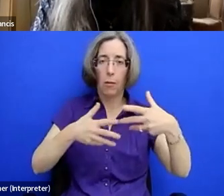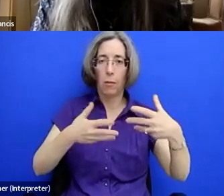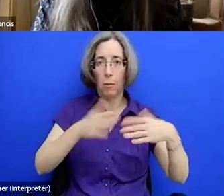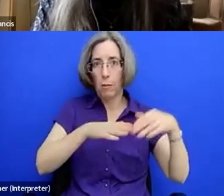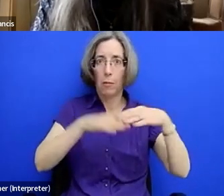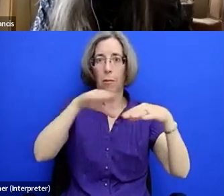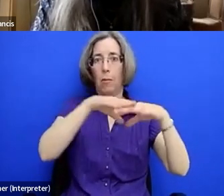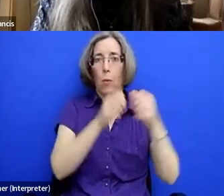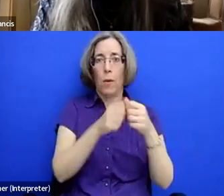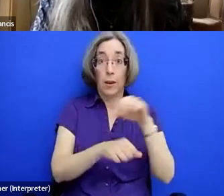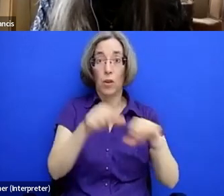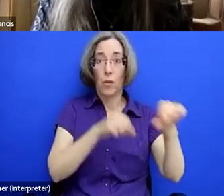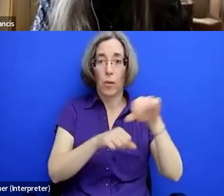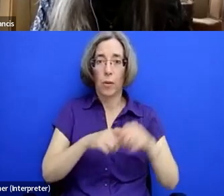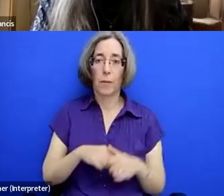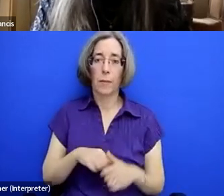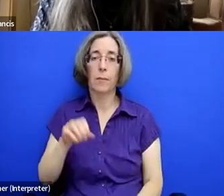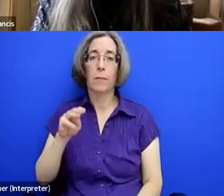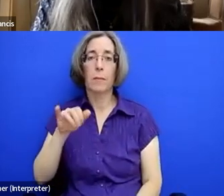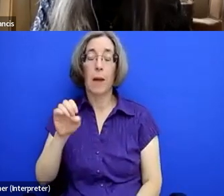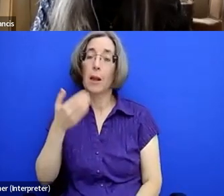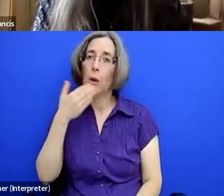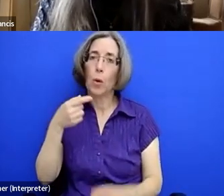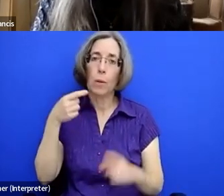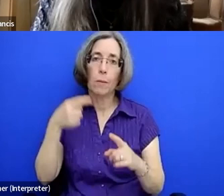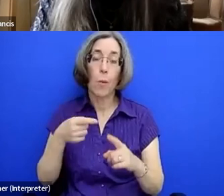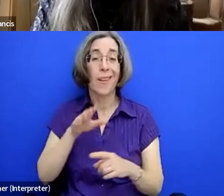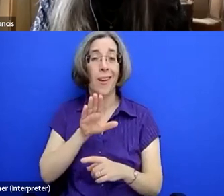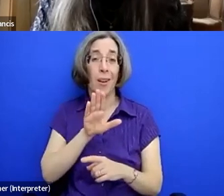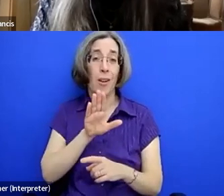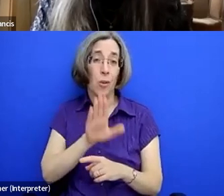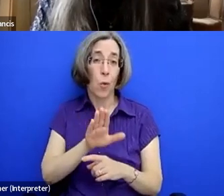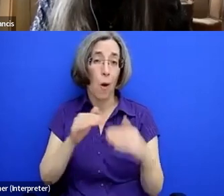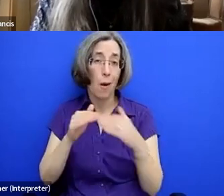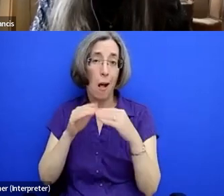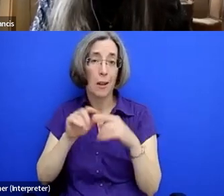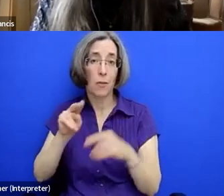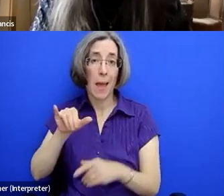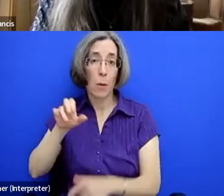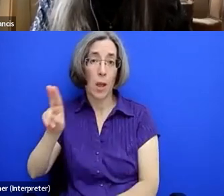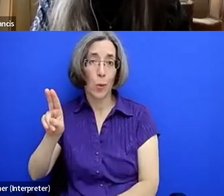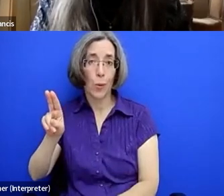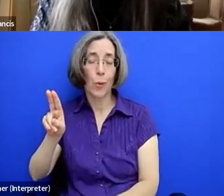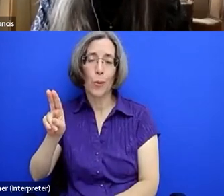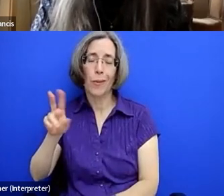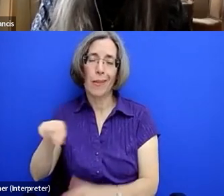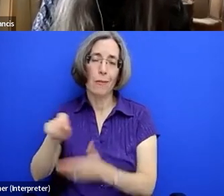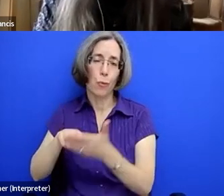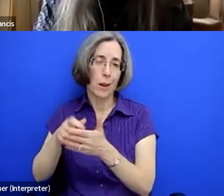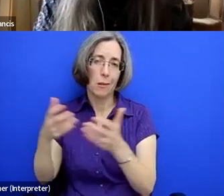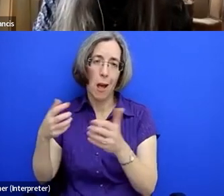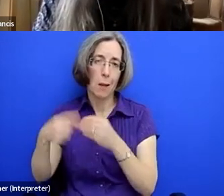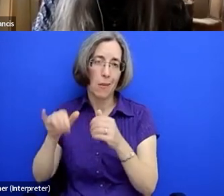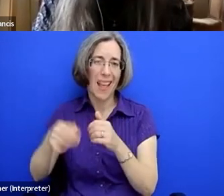point. And your colleagues at NYU, Raina Rapp and Faye Ginsberg, have written quite a bit about that. They're anthropologists, and they